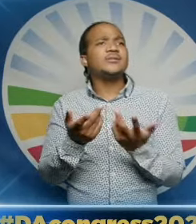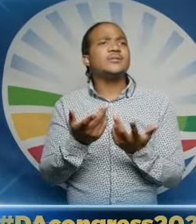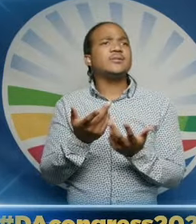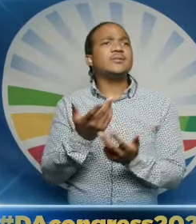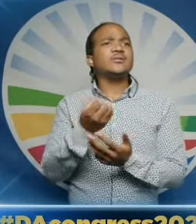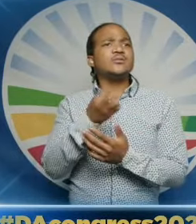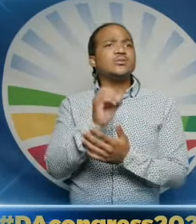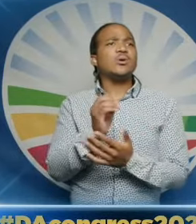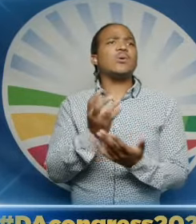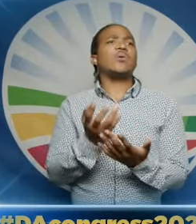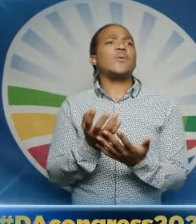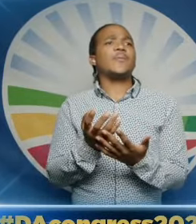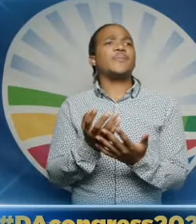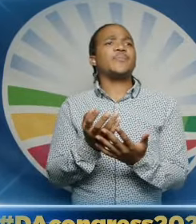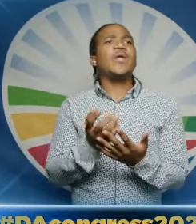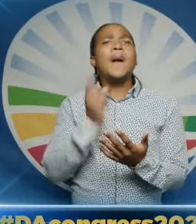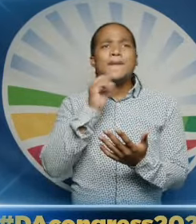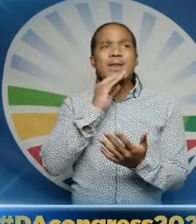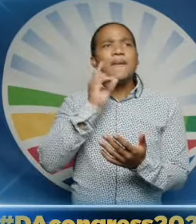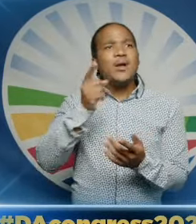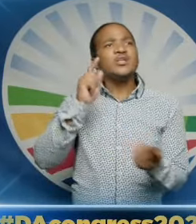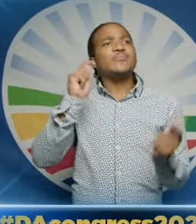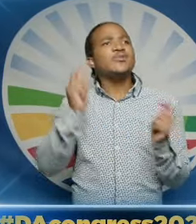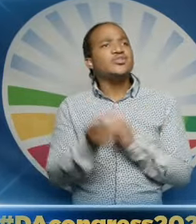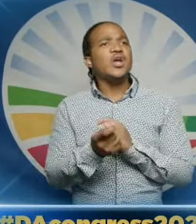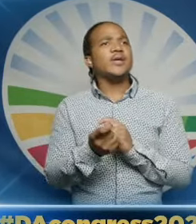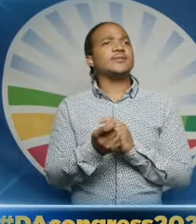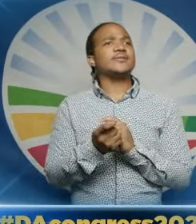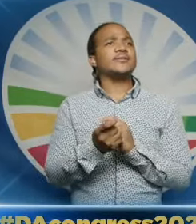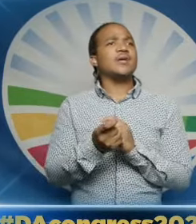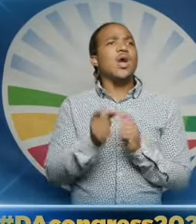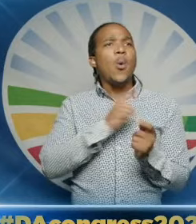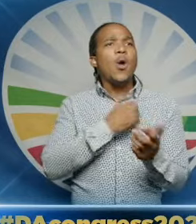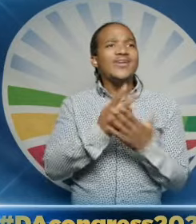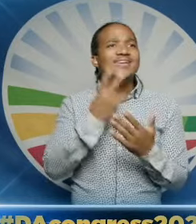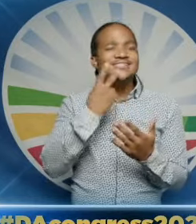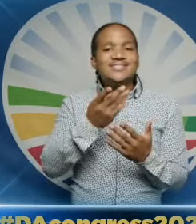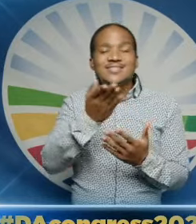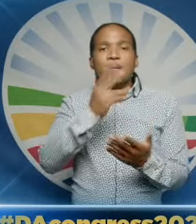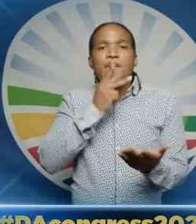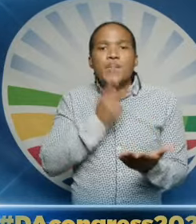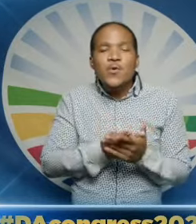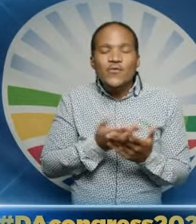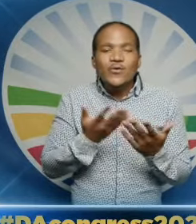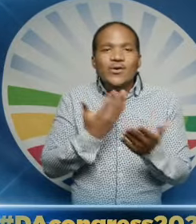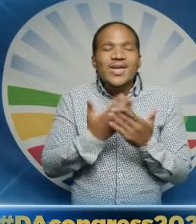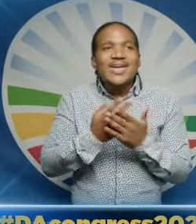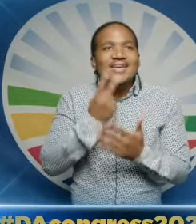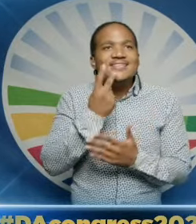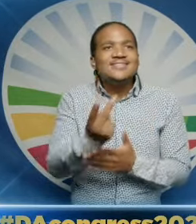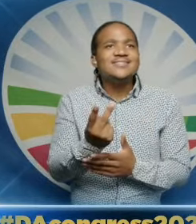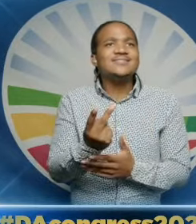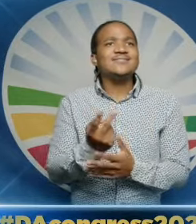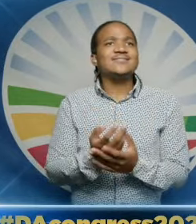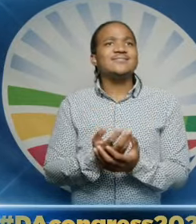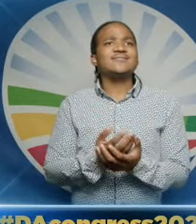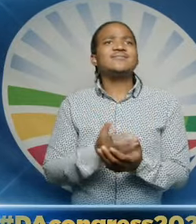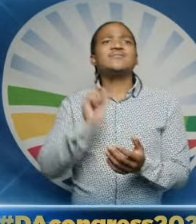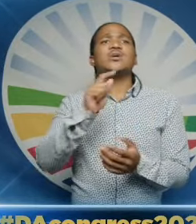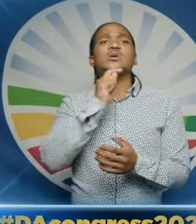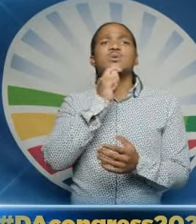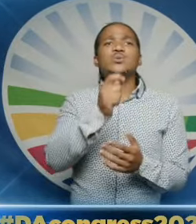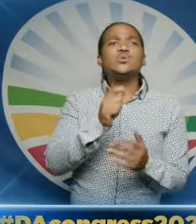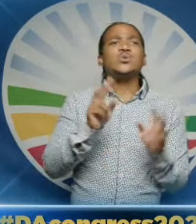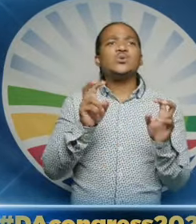KZN that there has to be change, just like the rest of the country. And it's there. We can touch it. It's right there. Yeah. And of course, I mean, the battle